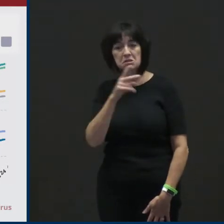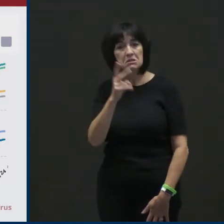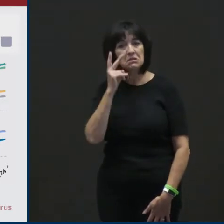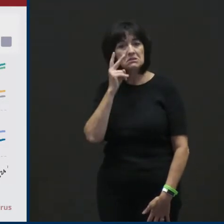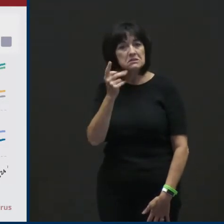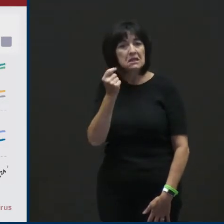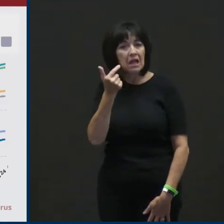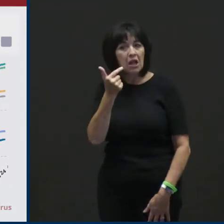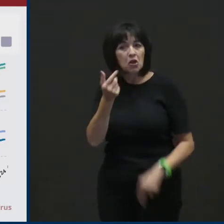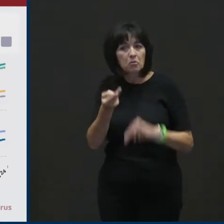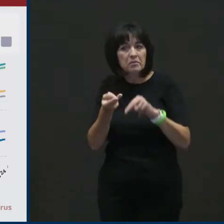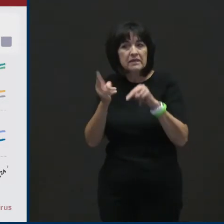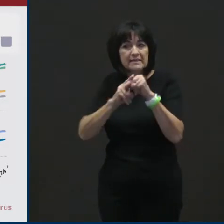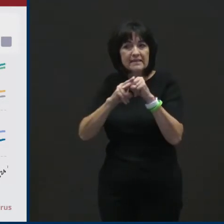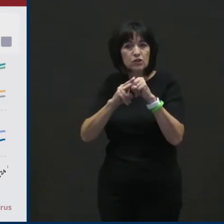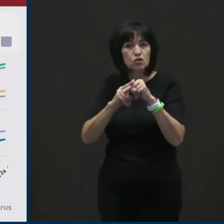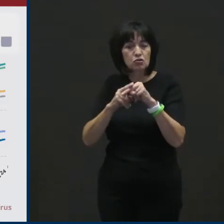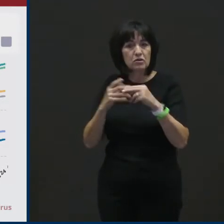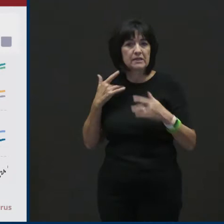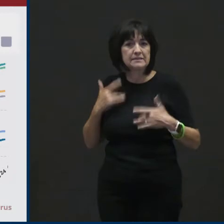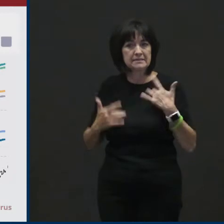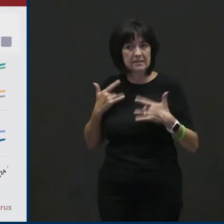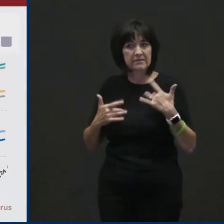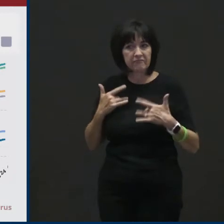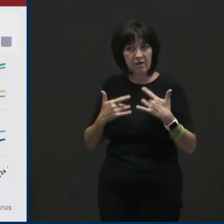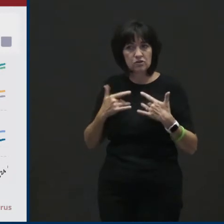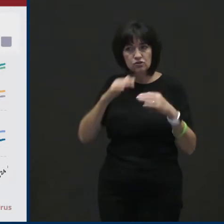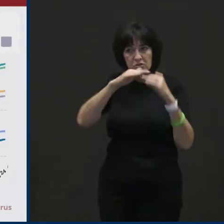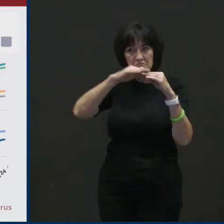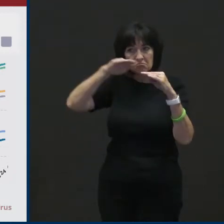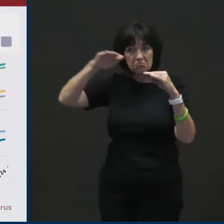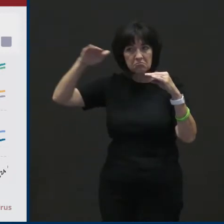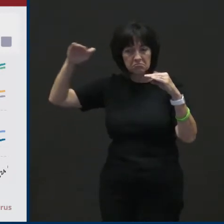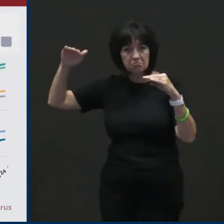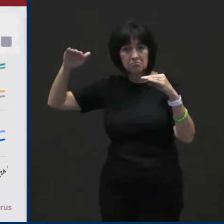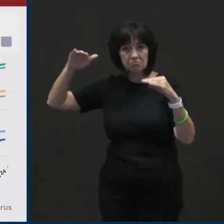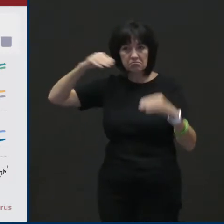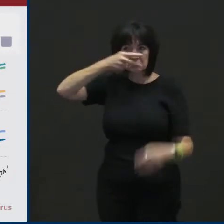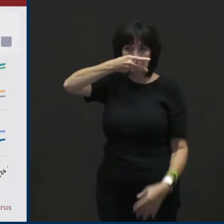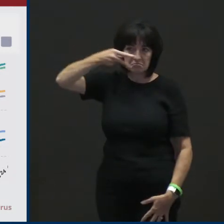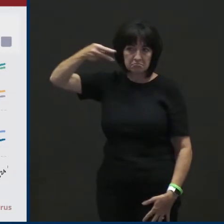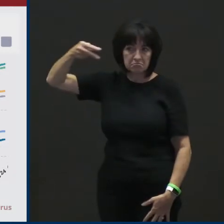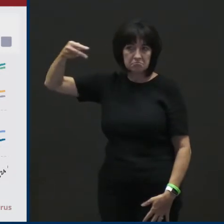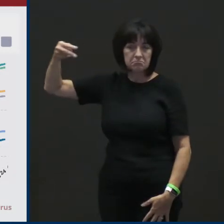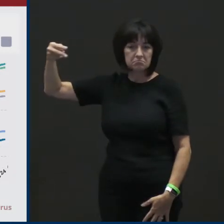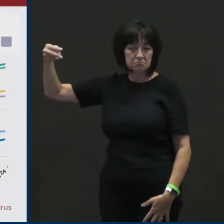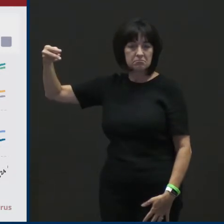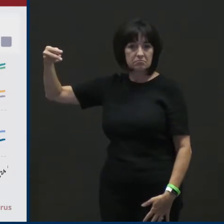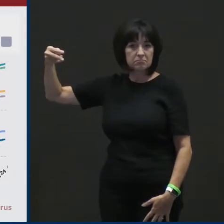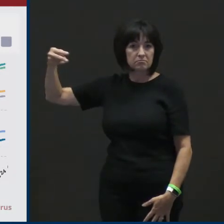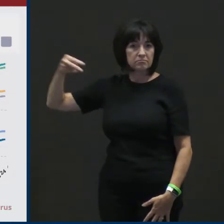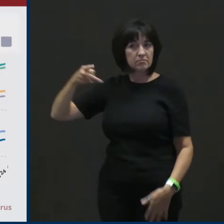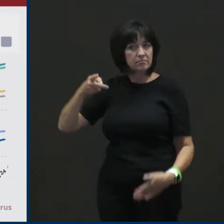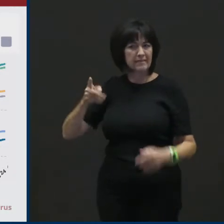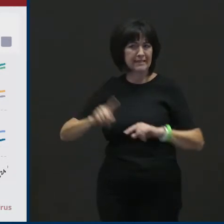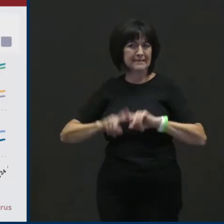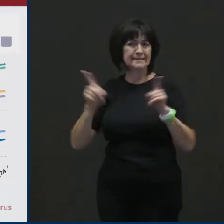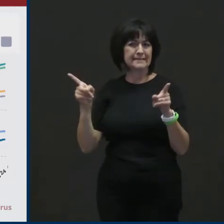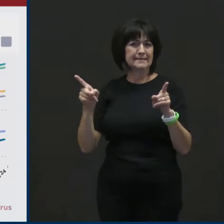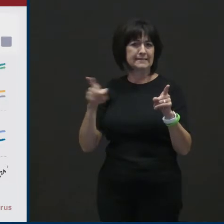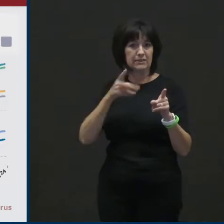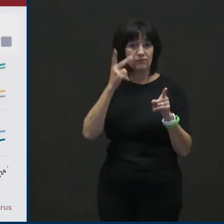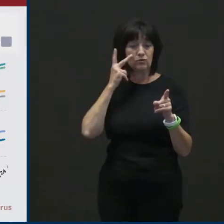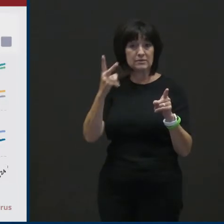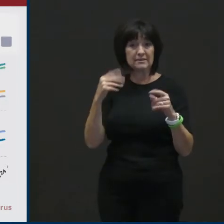increase in infections over time. That's very different when you compare them to the young adults that the governor's been